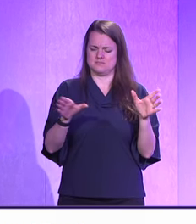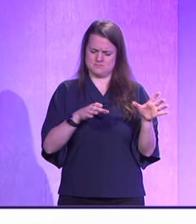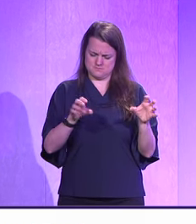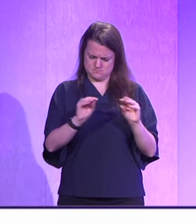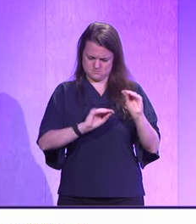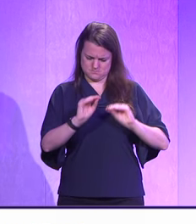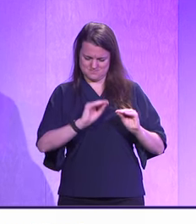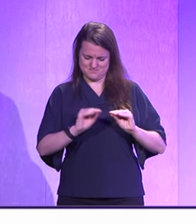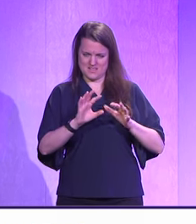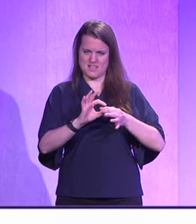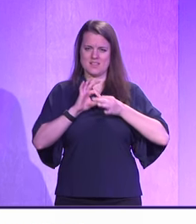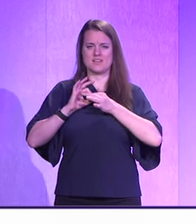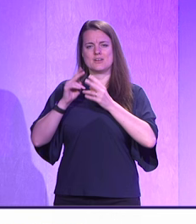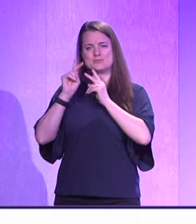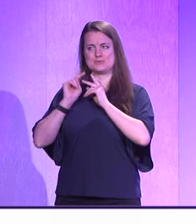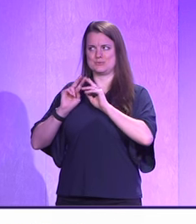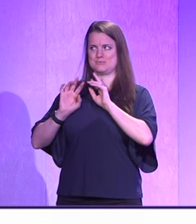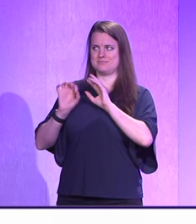high-performing organizations